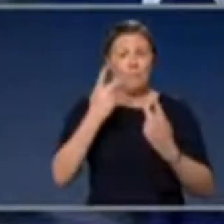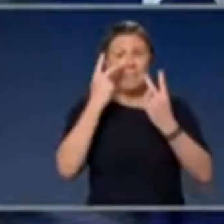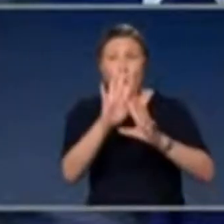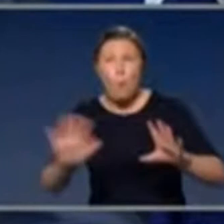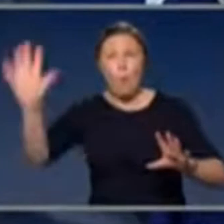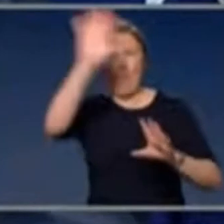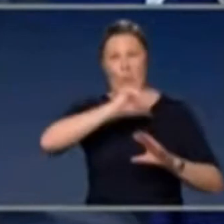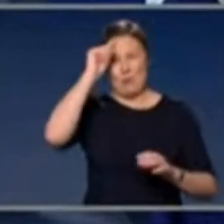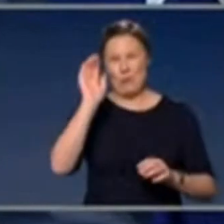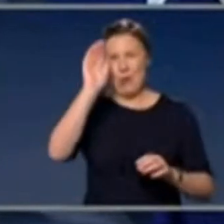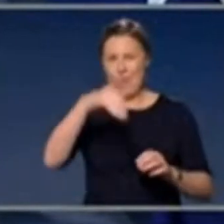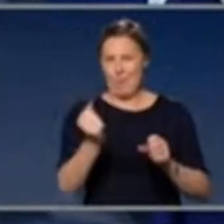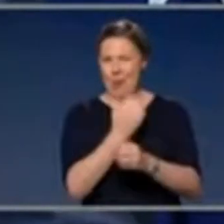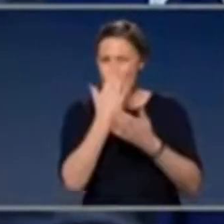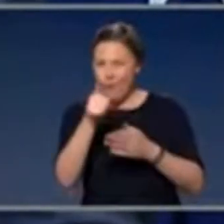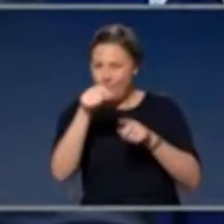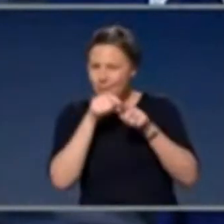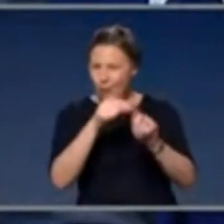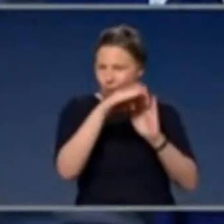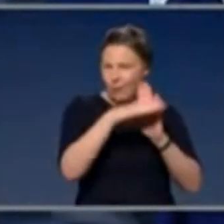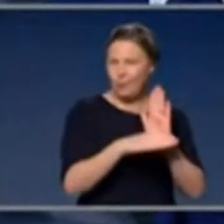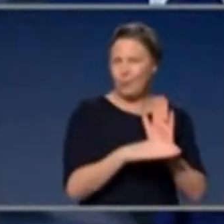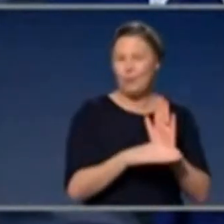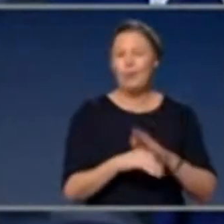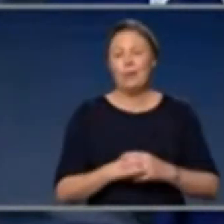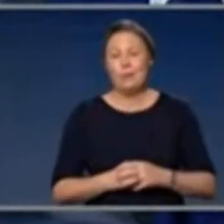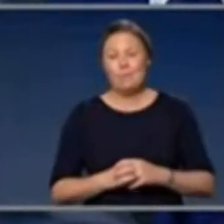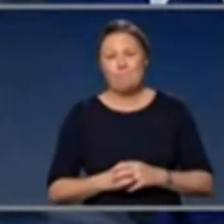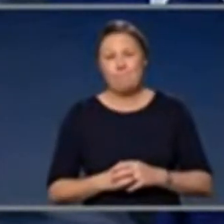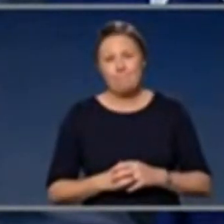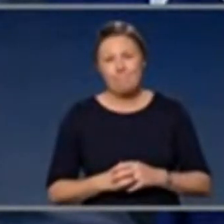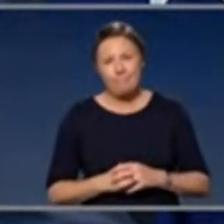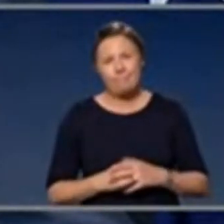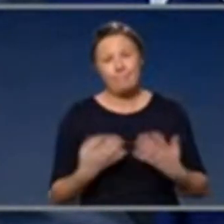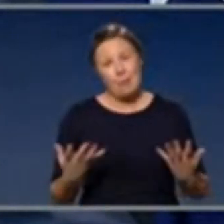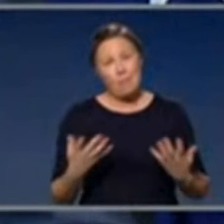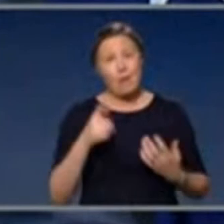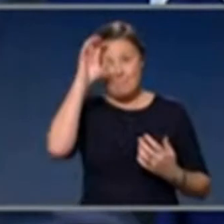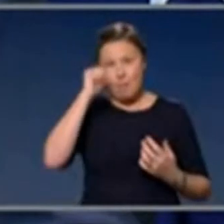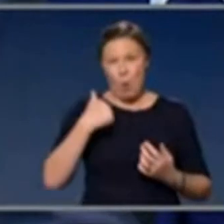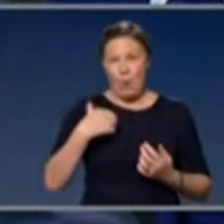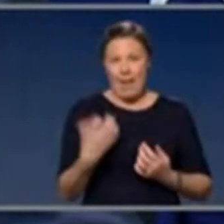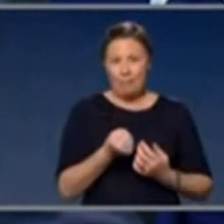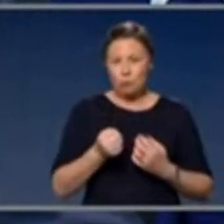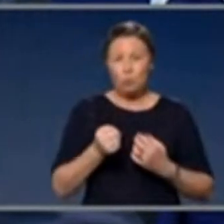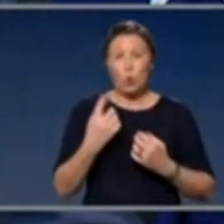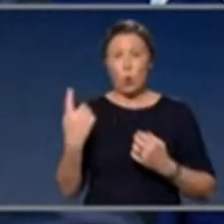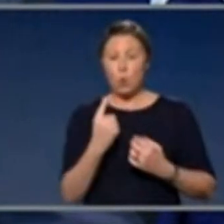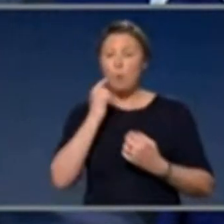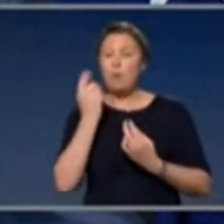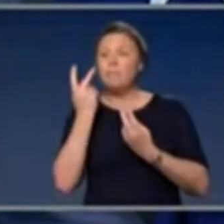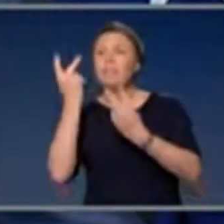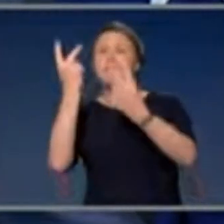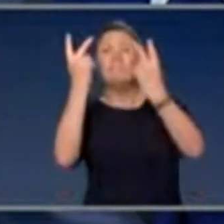doing. And I was pleased to hear this morning it's taken a couple of weeks to ramp up, particularly with the training and of those who are doing that work.